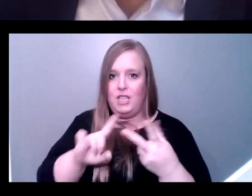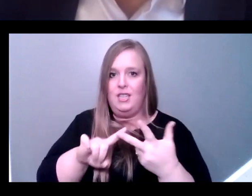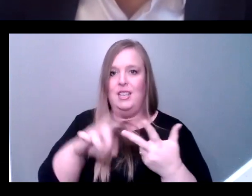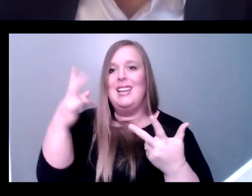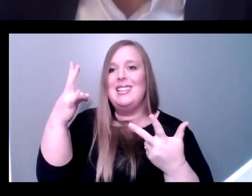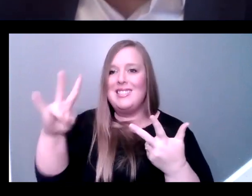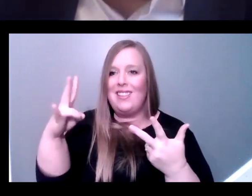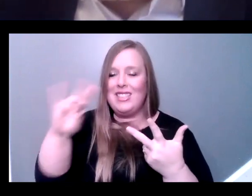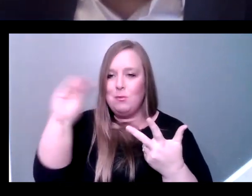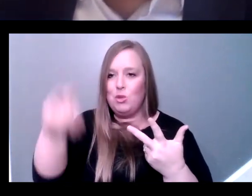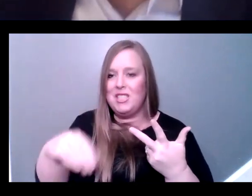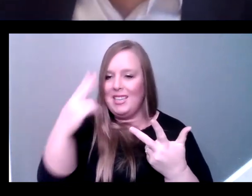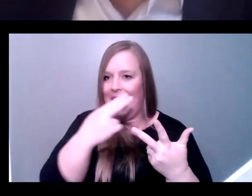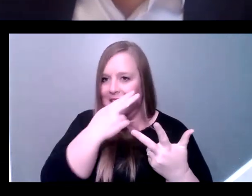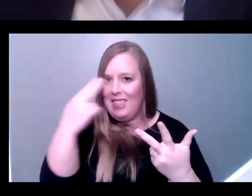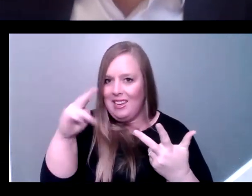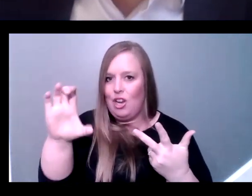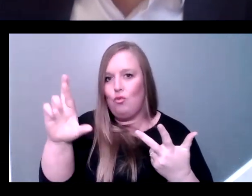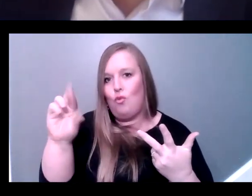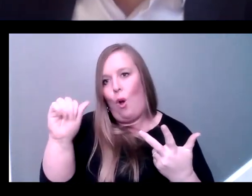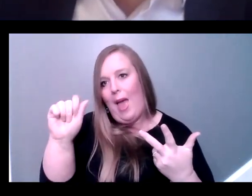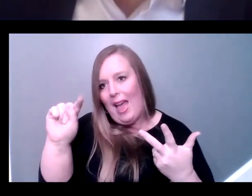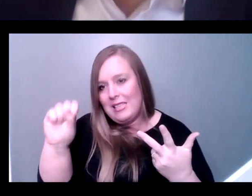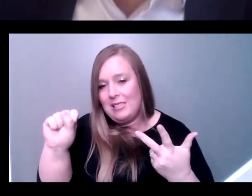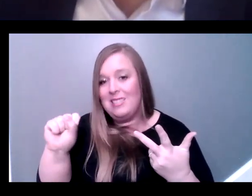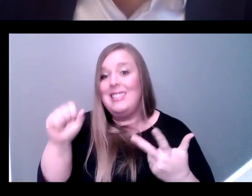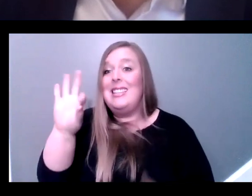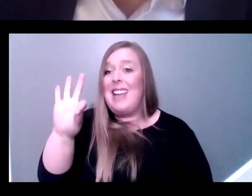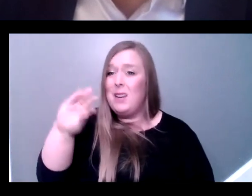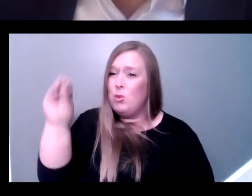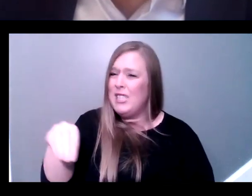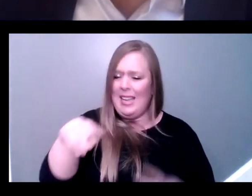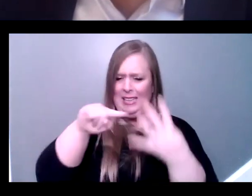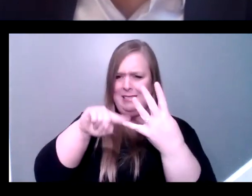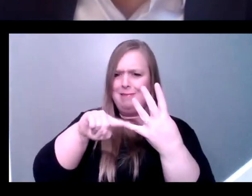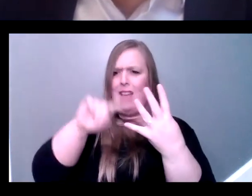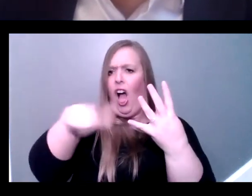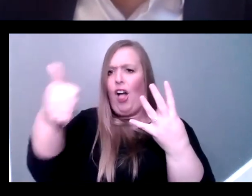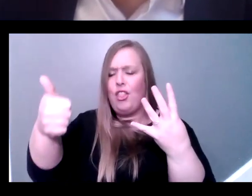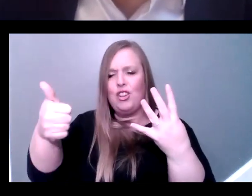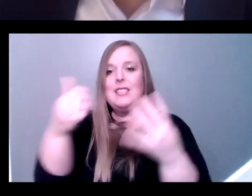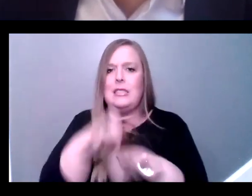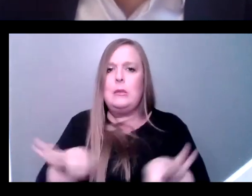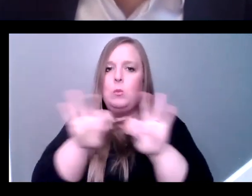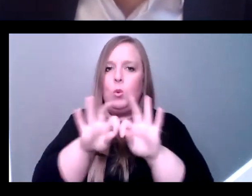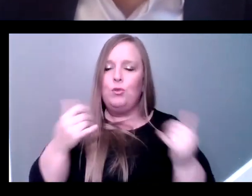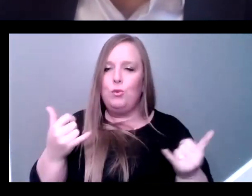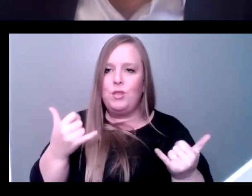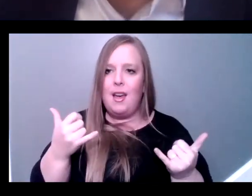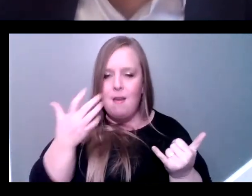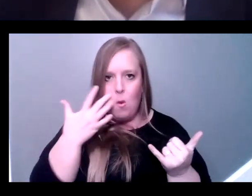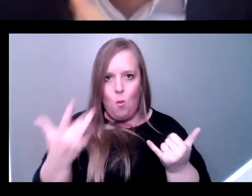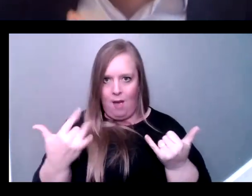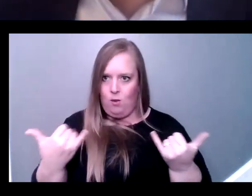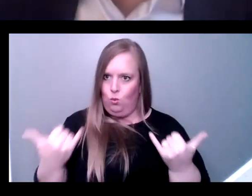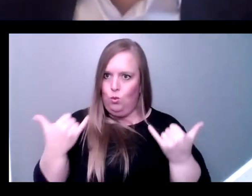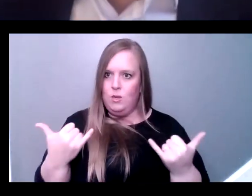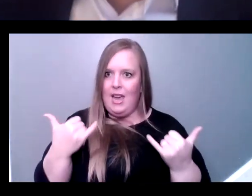living in Yugoslavia found it to be a relatively open society. And when I've spoken